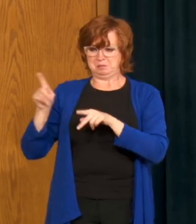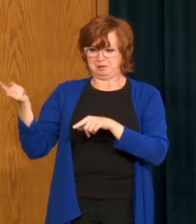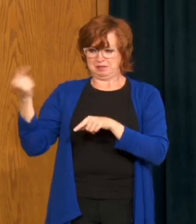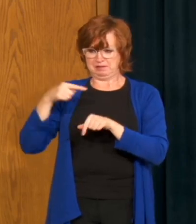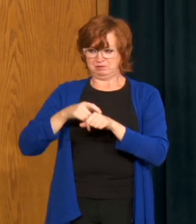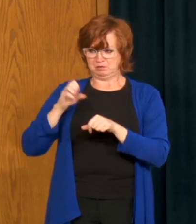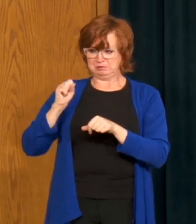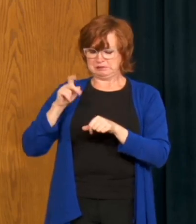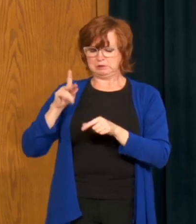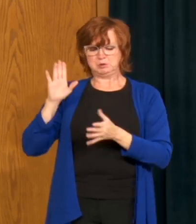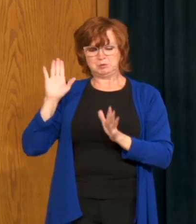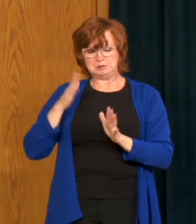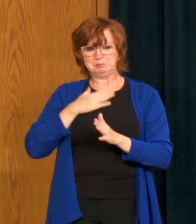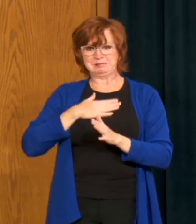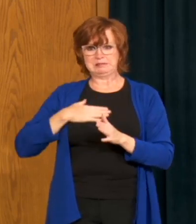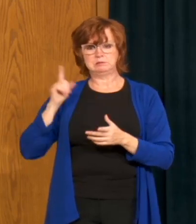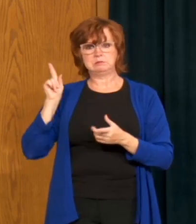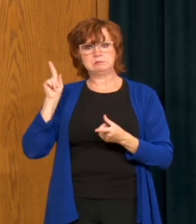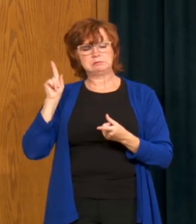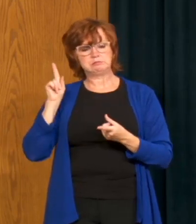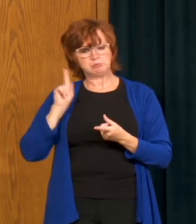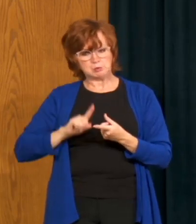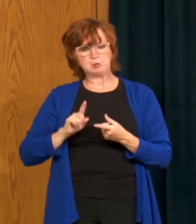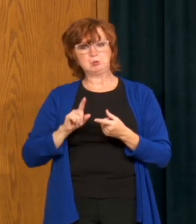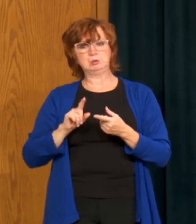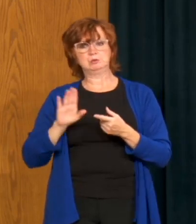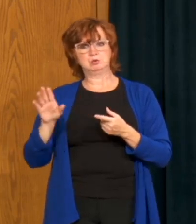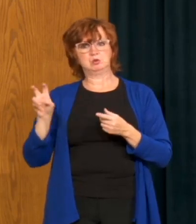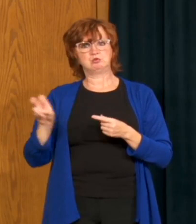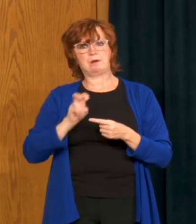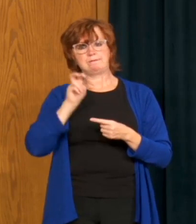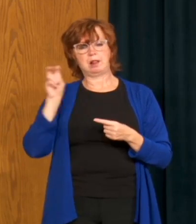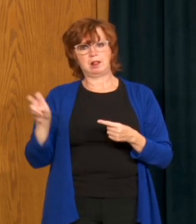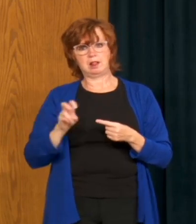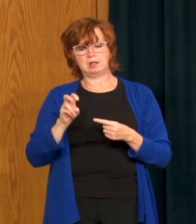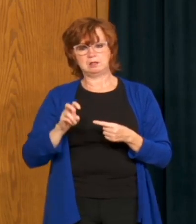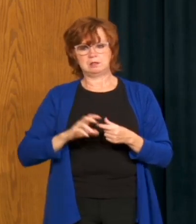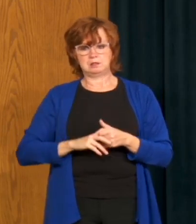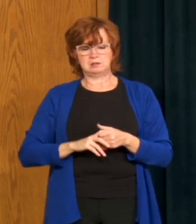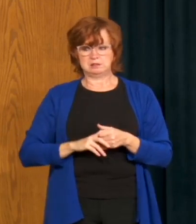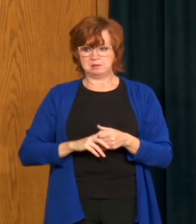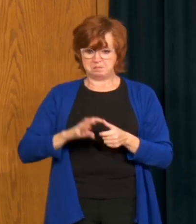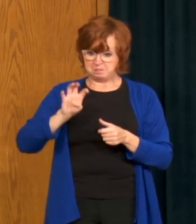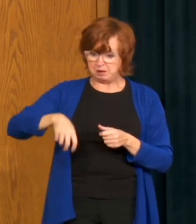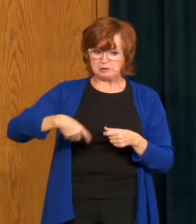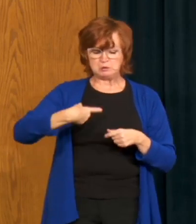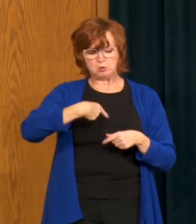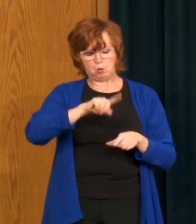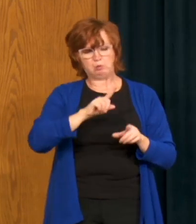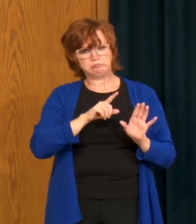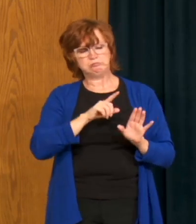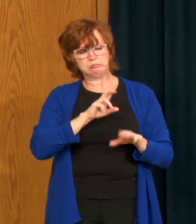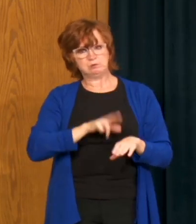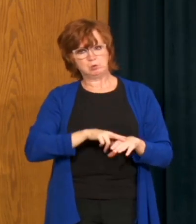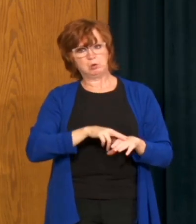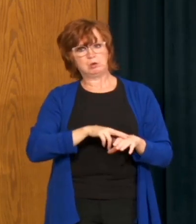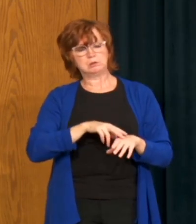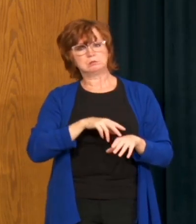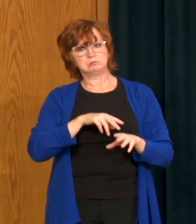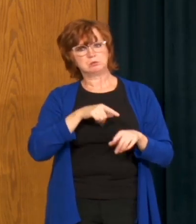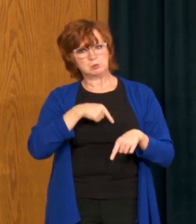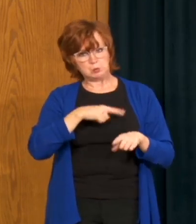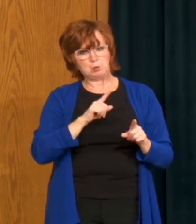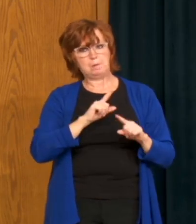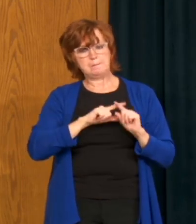to go, whether it's essential, family, or other reasons. And we just need to self-monitor, be prepared to isolate if we're unwell.